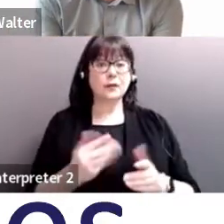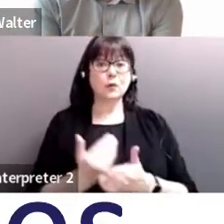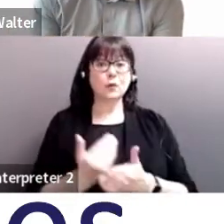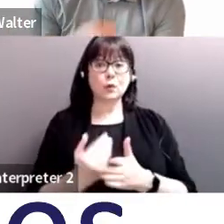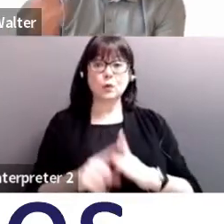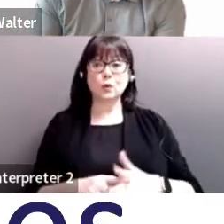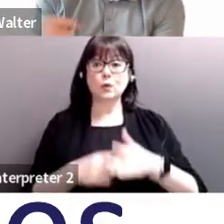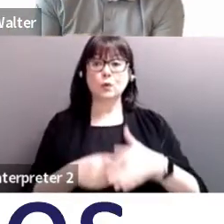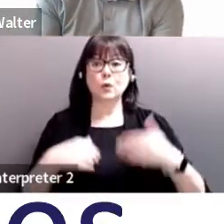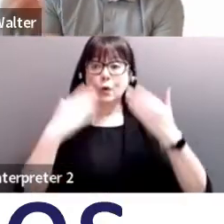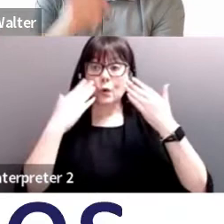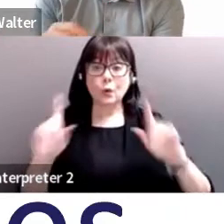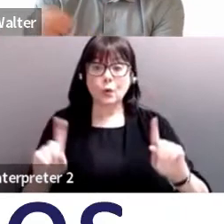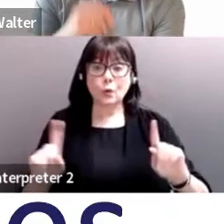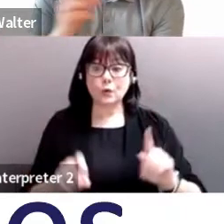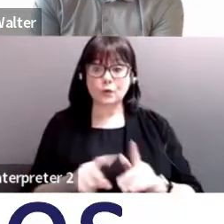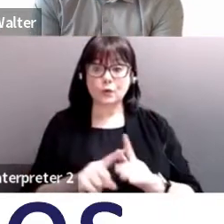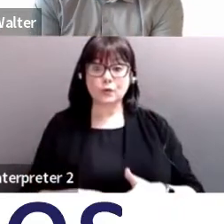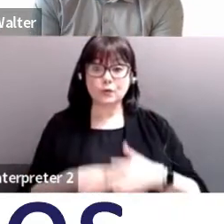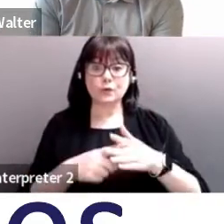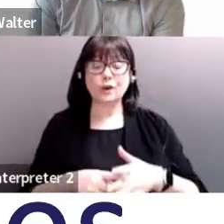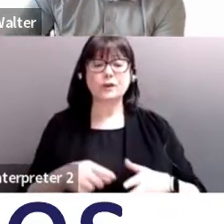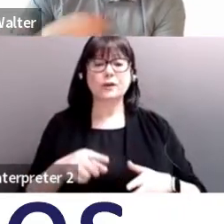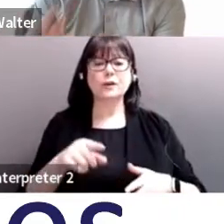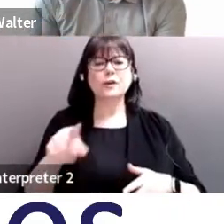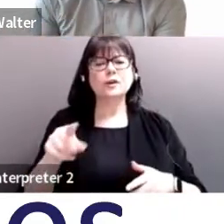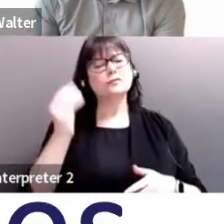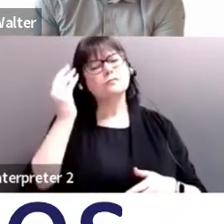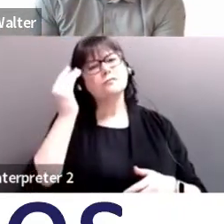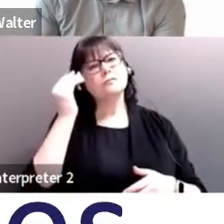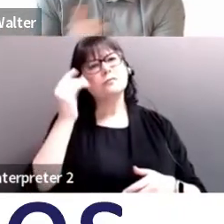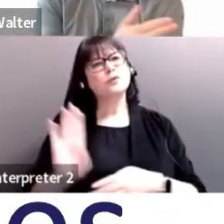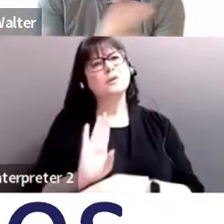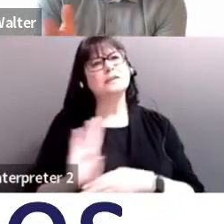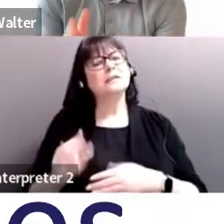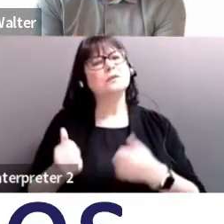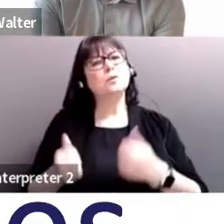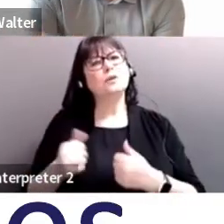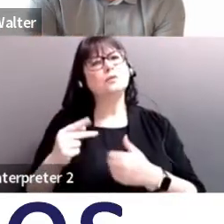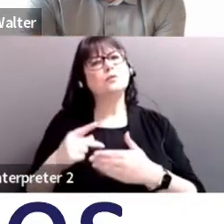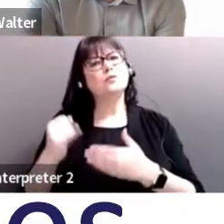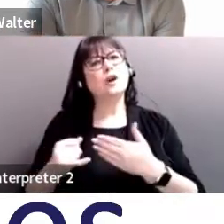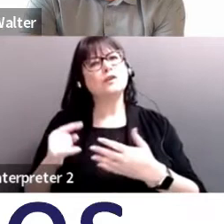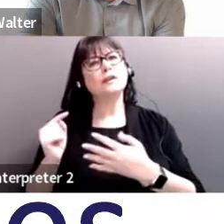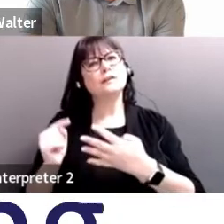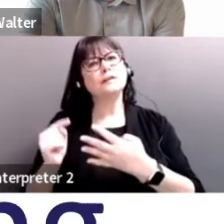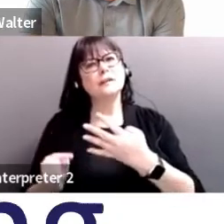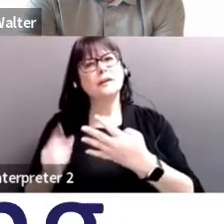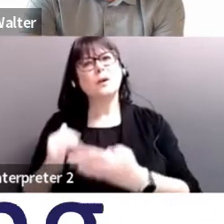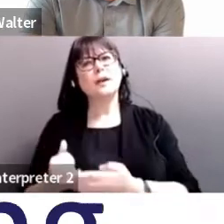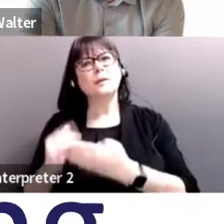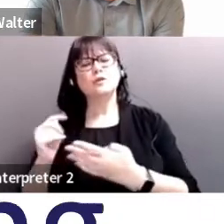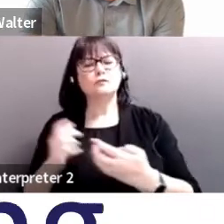should start, think about the projects that you're running in your business, and you can actually use that to narrow down your search at step